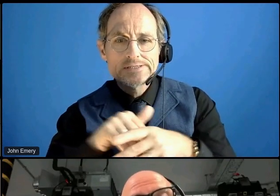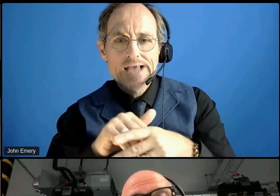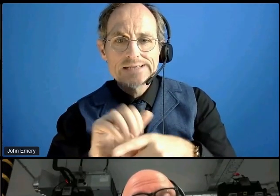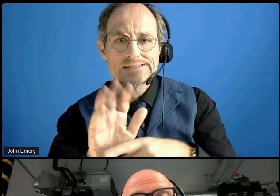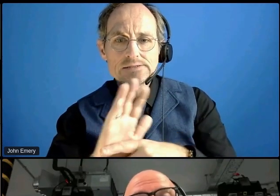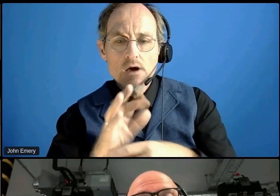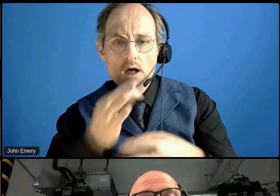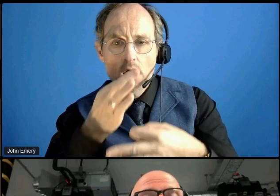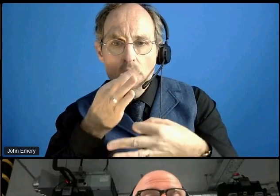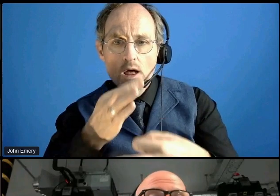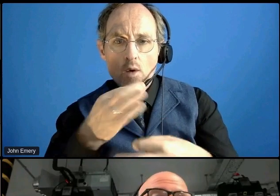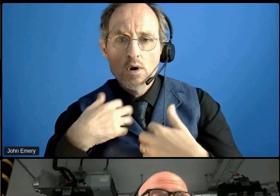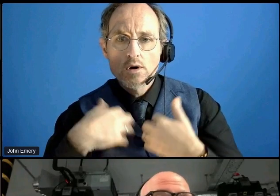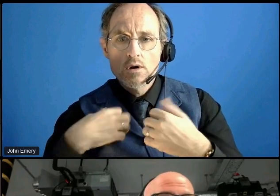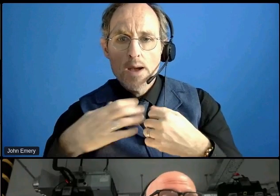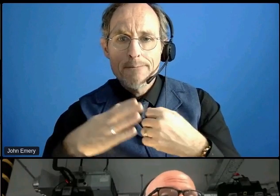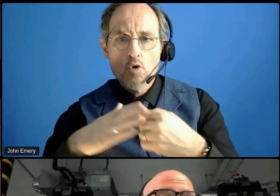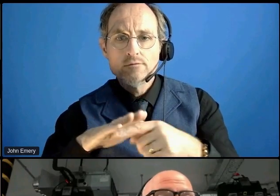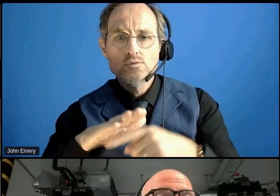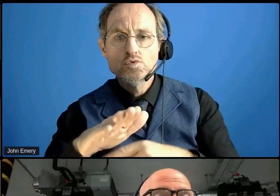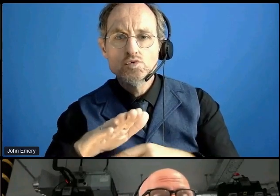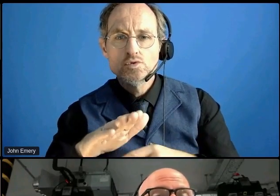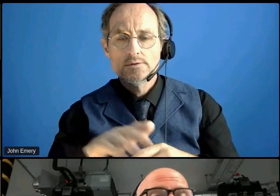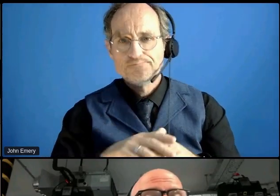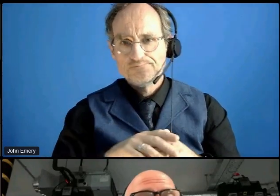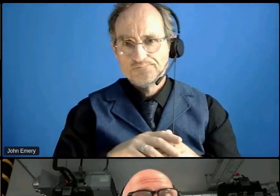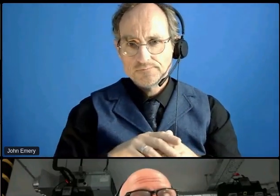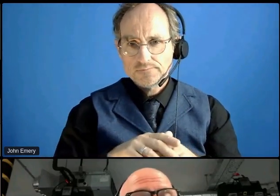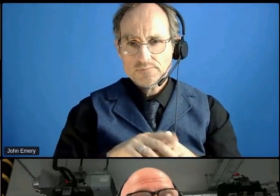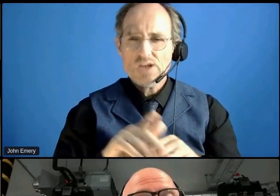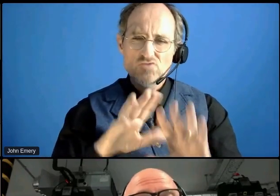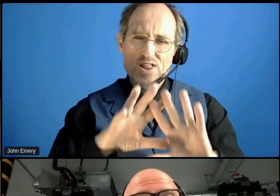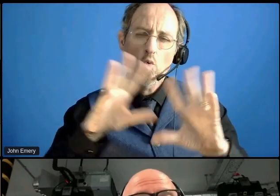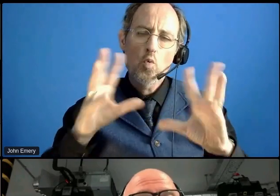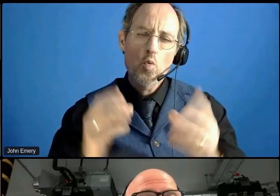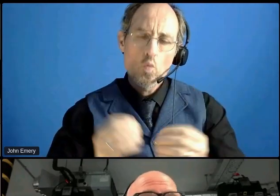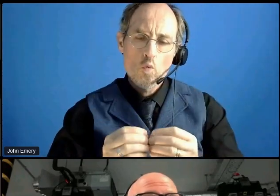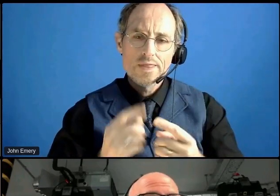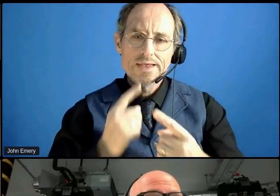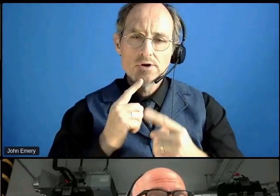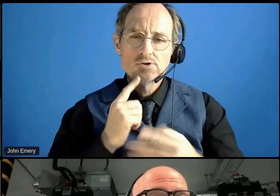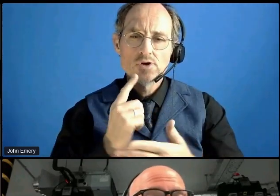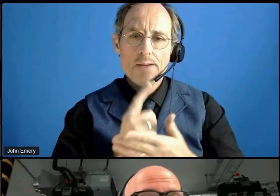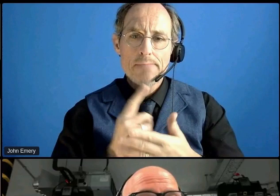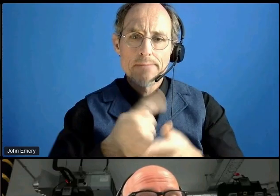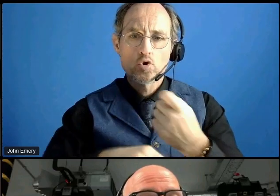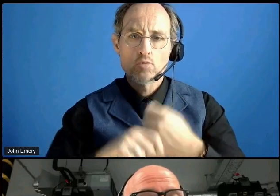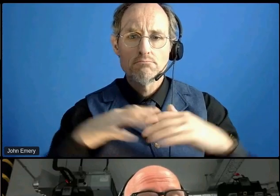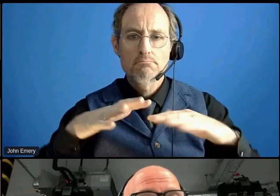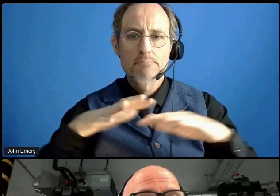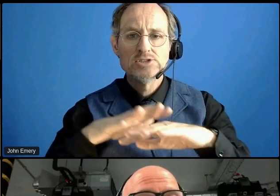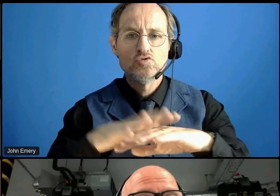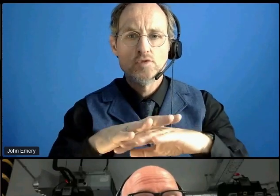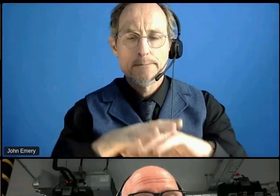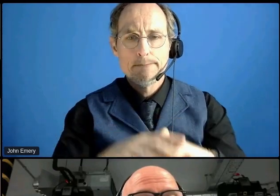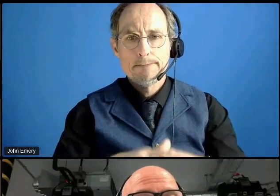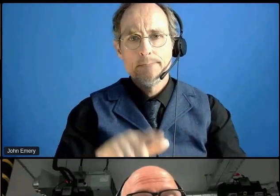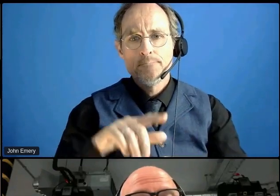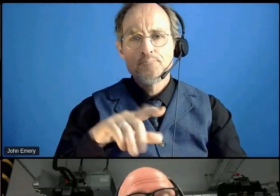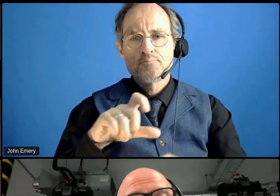the industry generally, that people are becoming more aware of disability. Clearly, with Claire's point, there are going to be travelers in certain parts of that